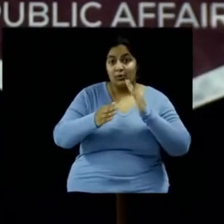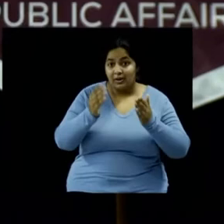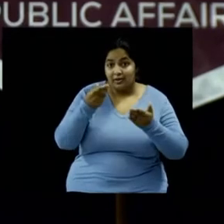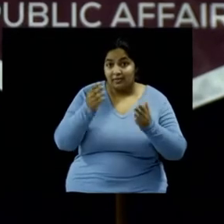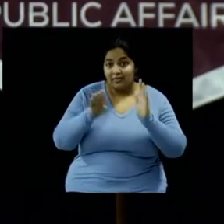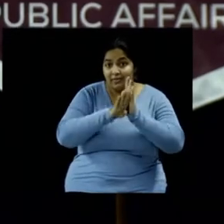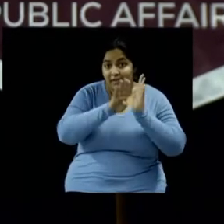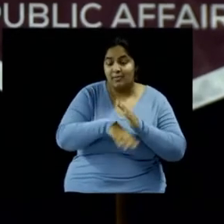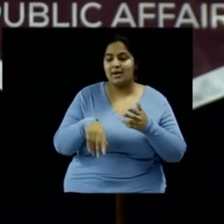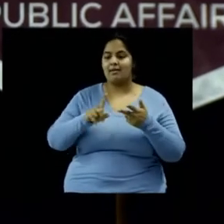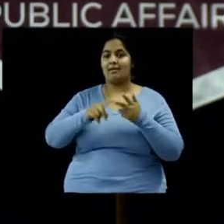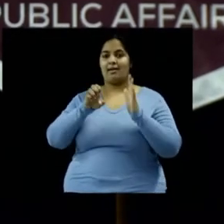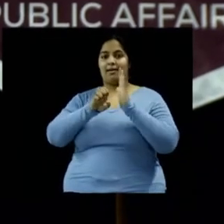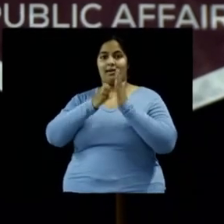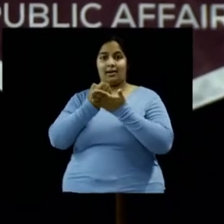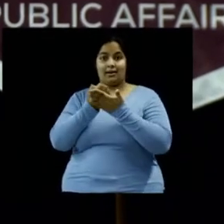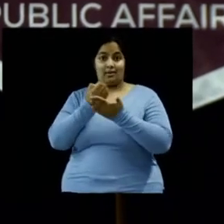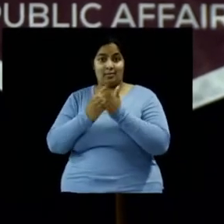economic development,